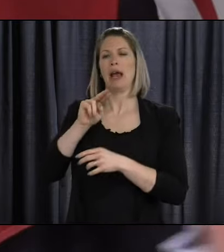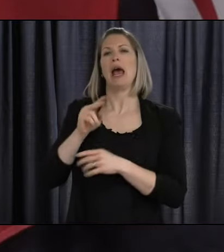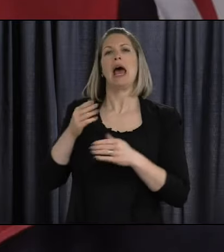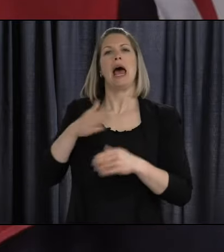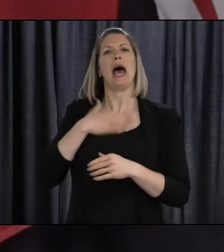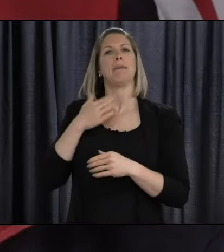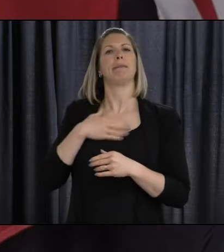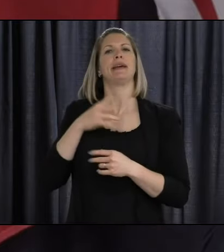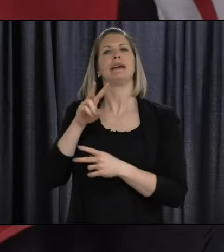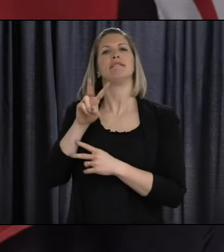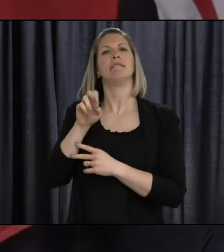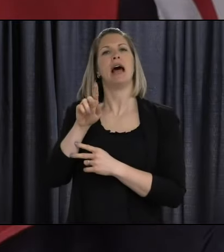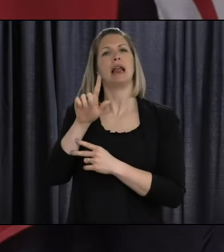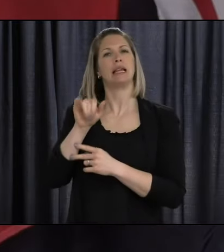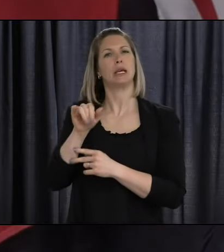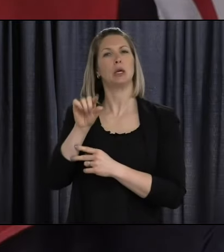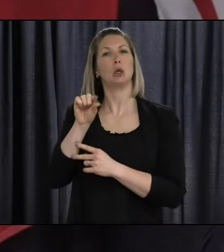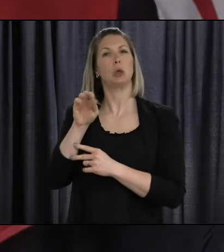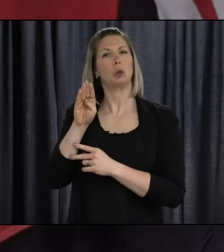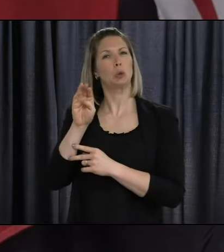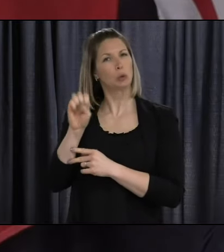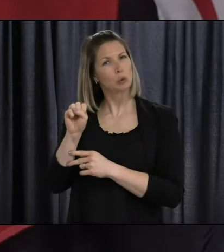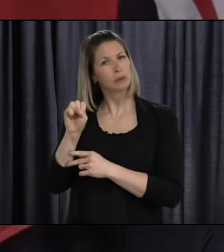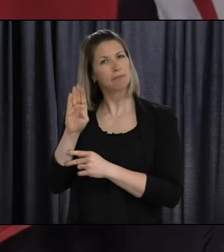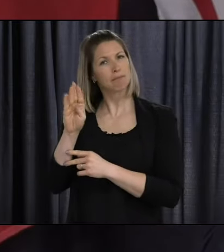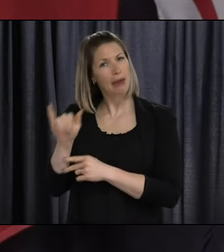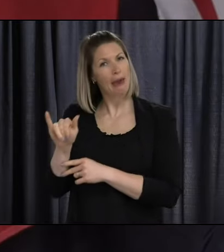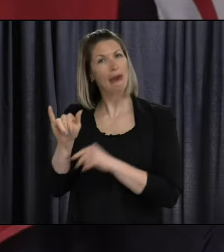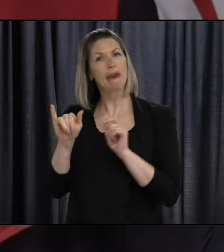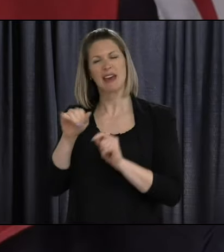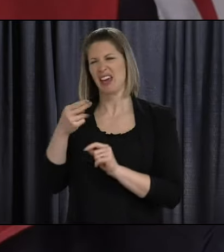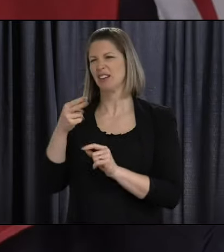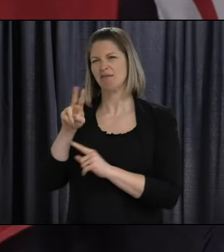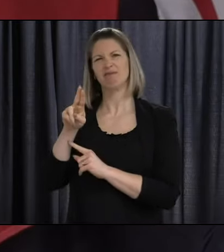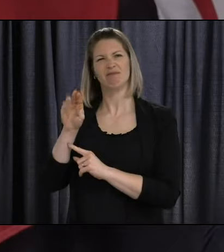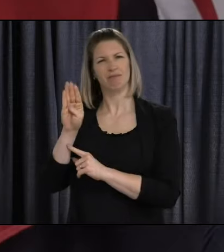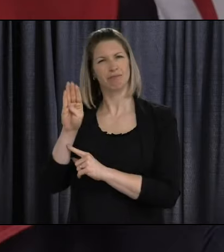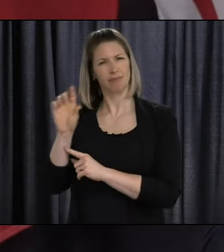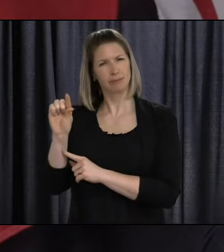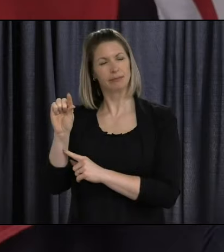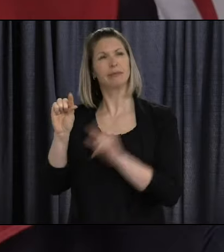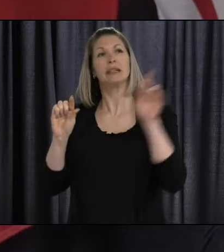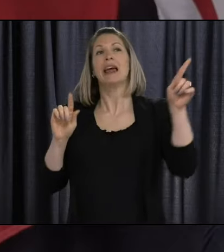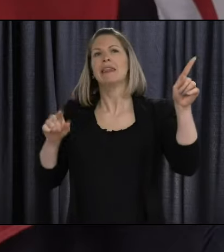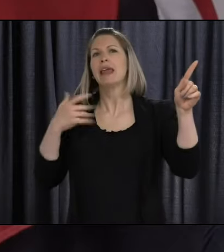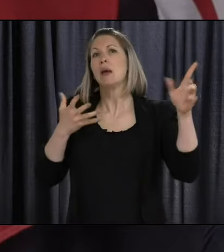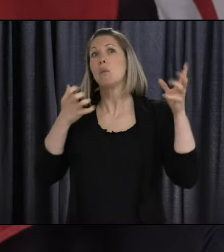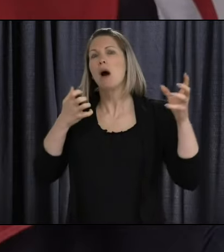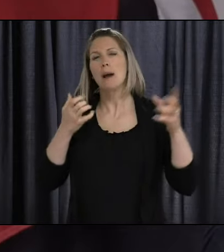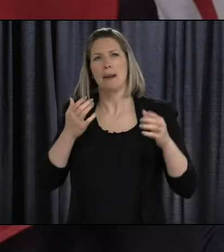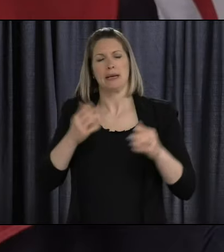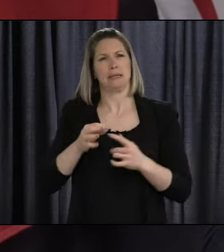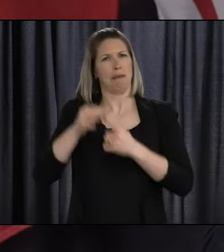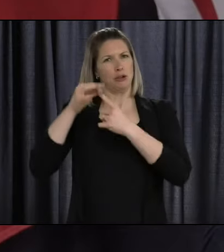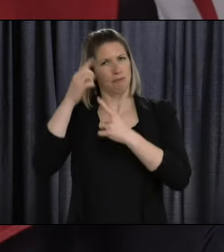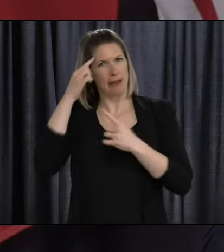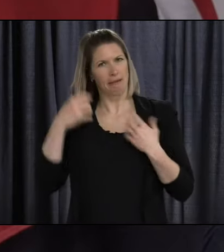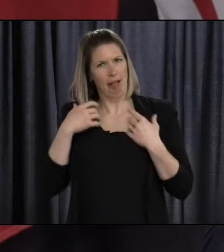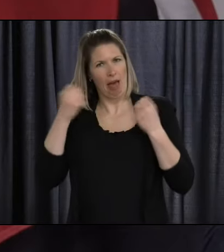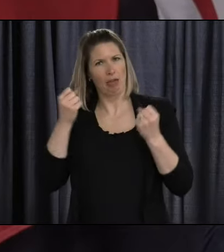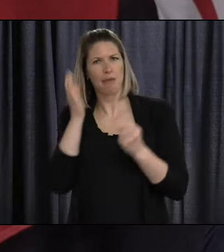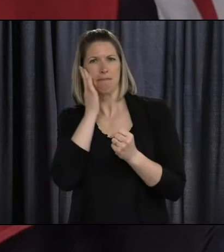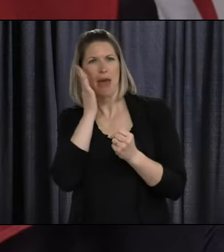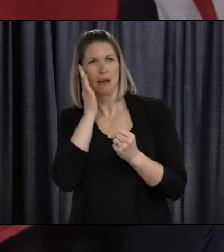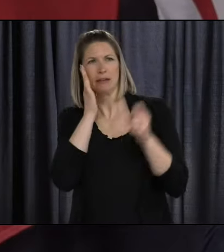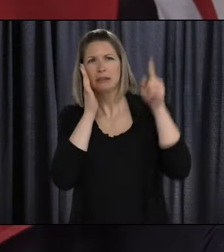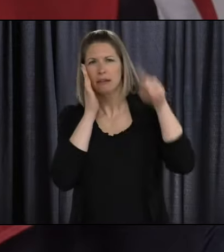Bay. And this is something that I know Labrador Health Grenfell and others across the province has been looking for quite some time.